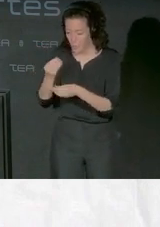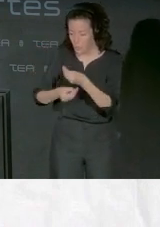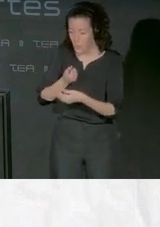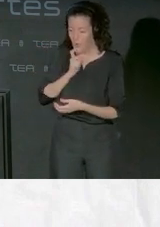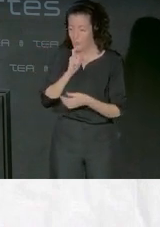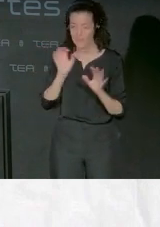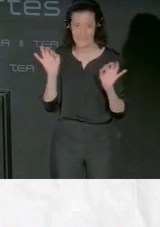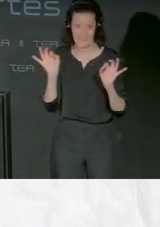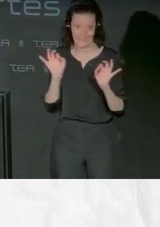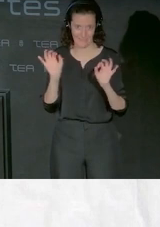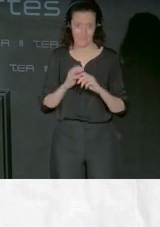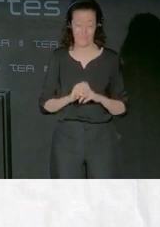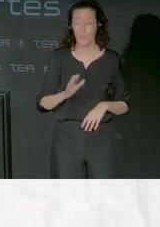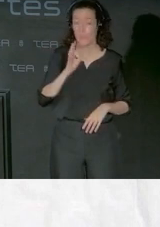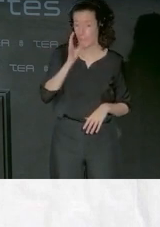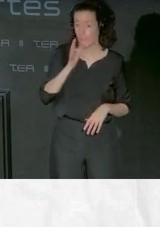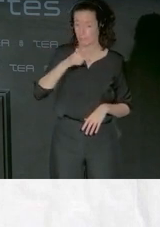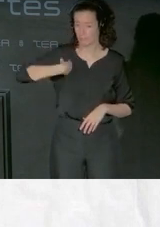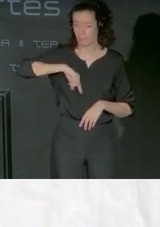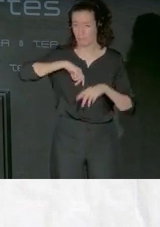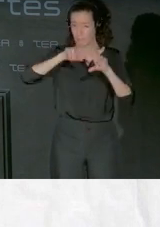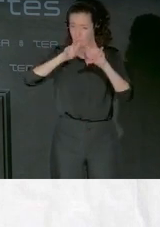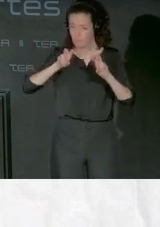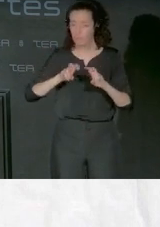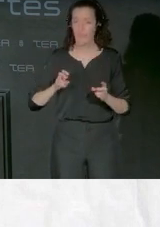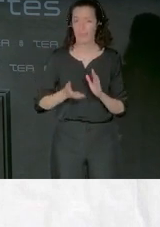games, we see that